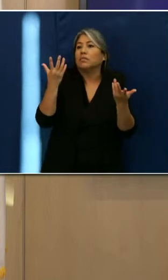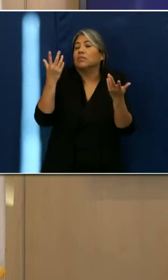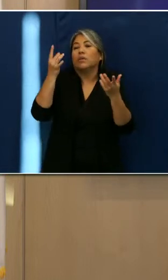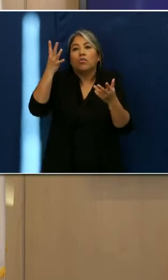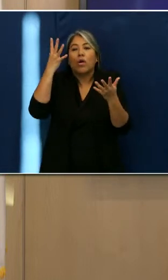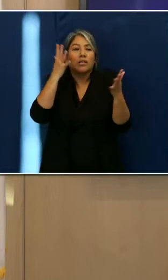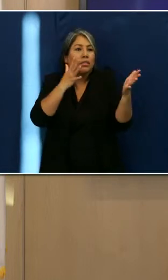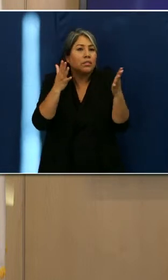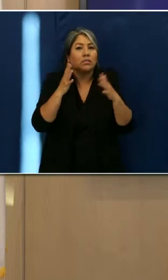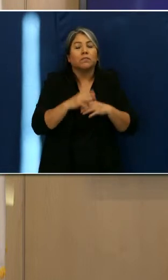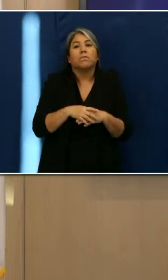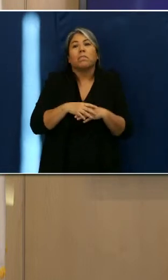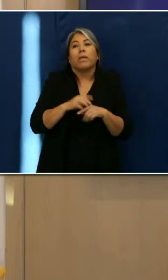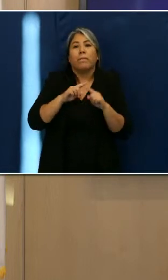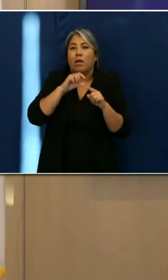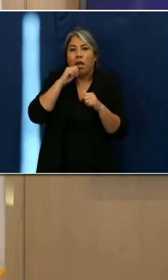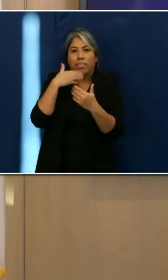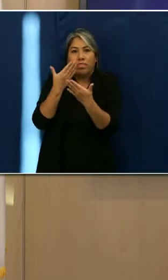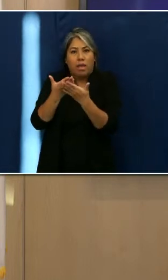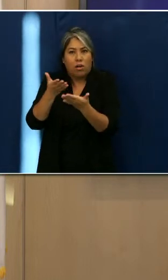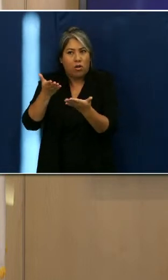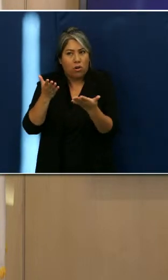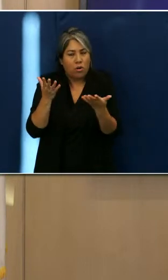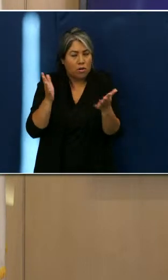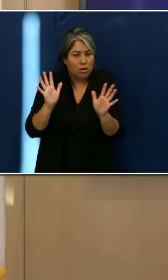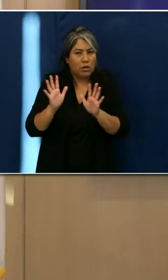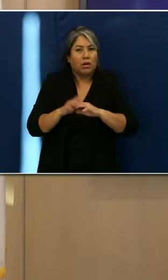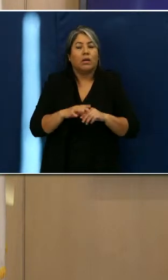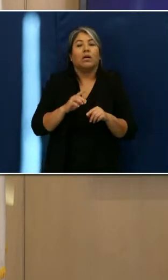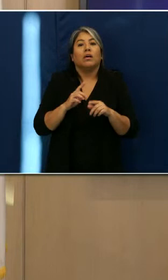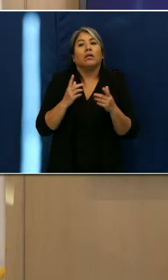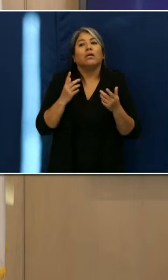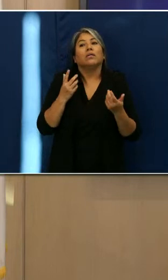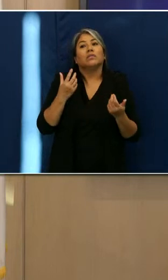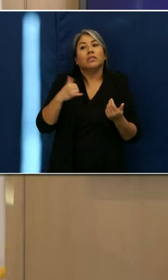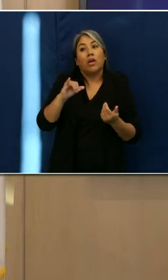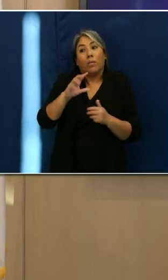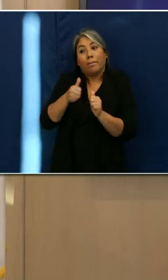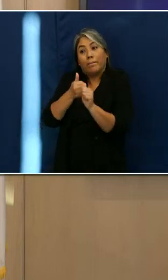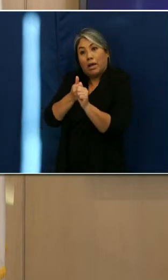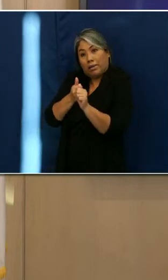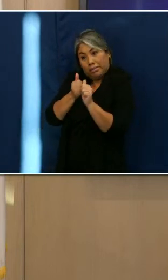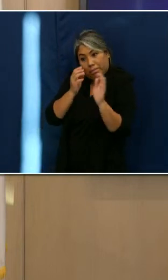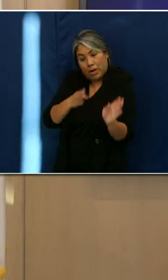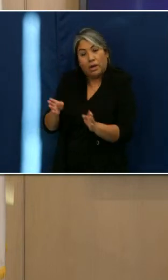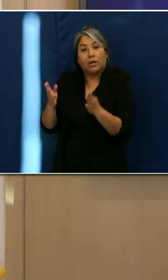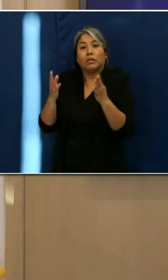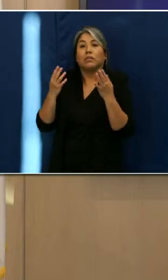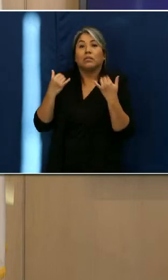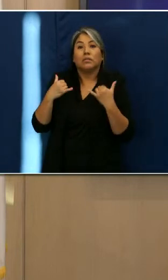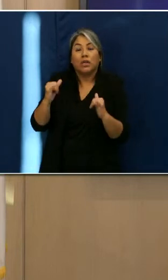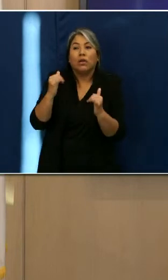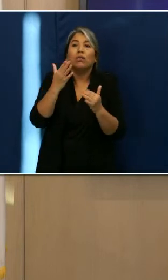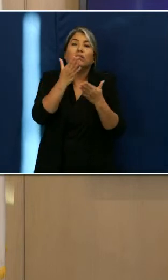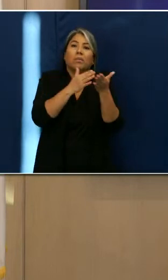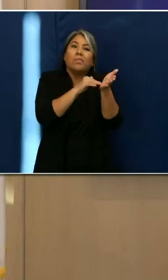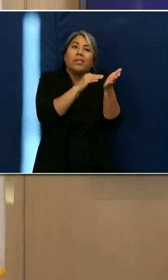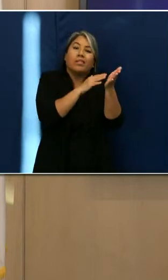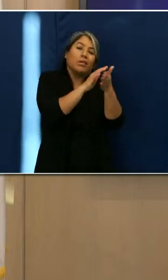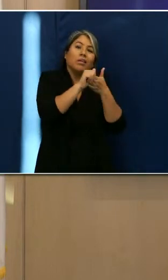other counties that have come close to the brink of that. We're not there. But again, that is also something that the leading